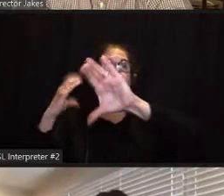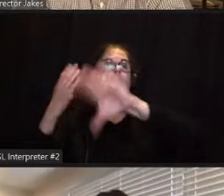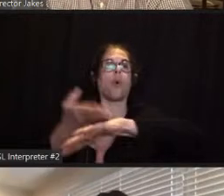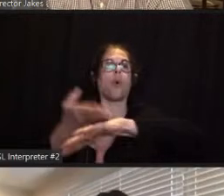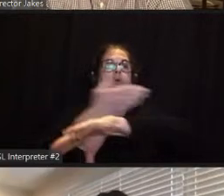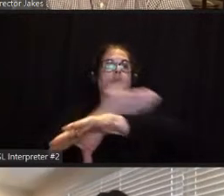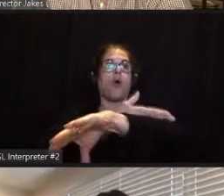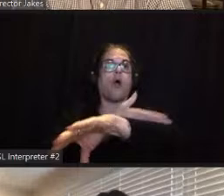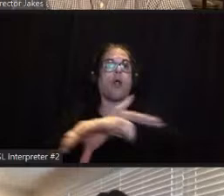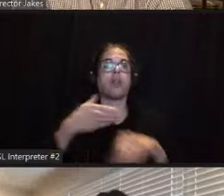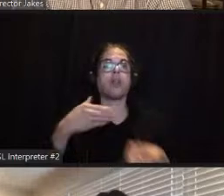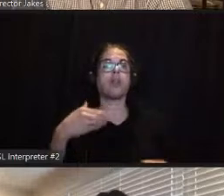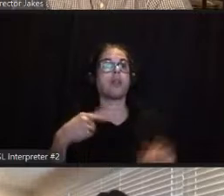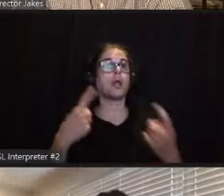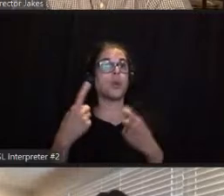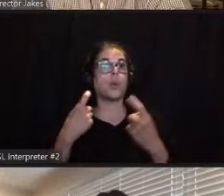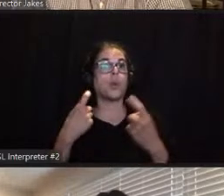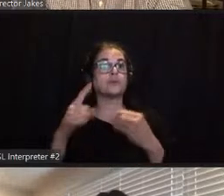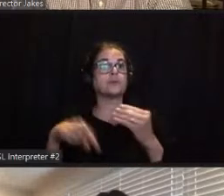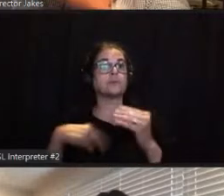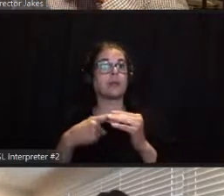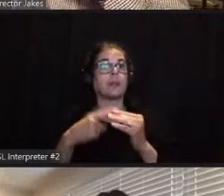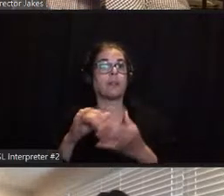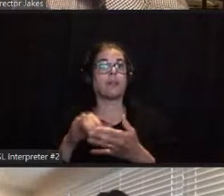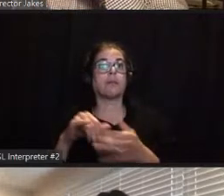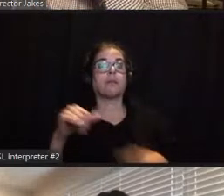Any questions, Chairman Silva, on this matter?